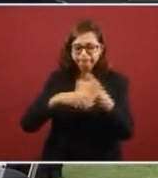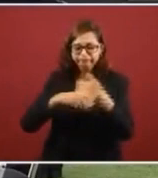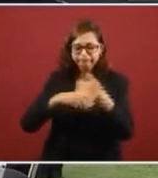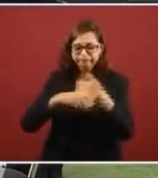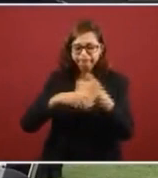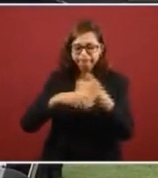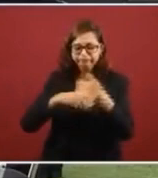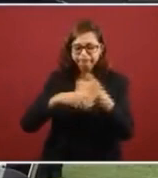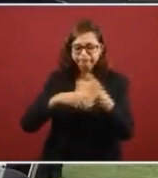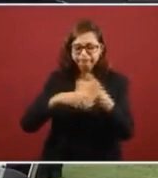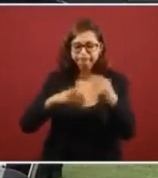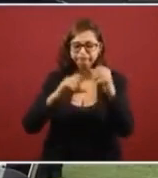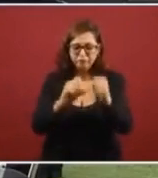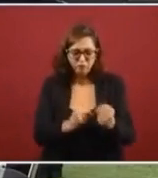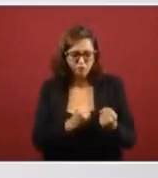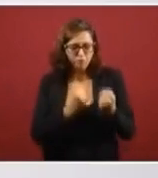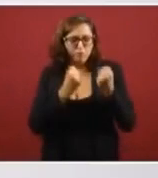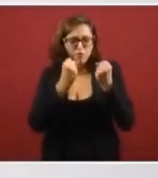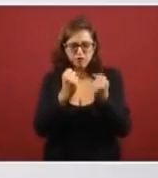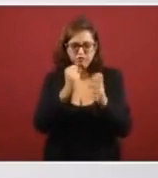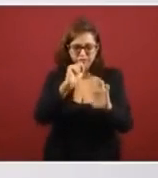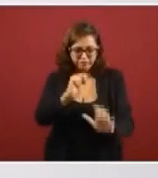public finances